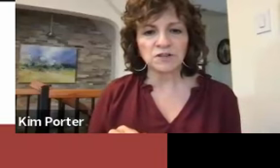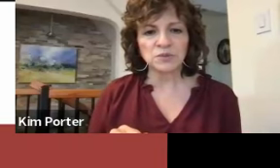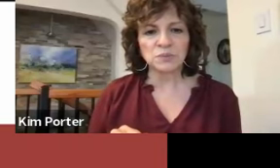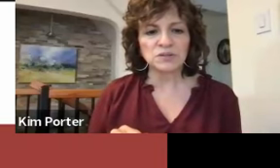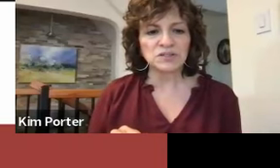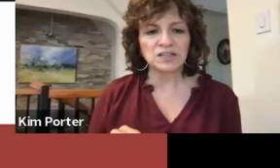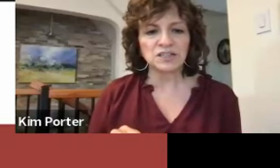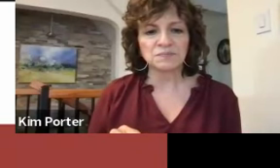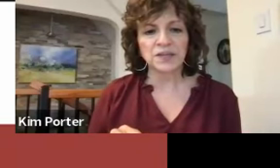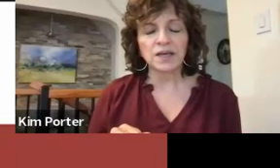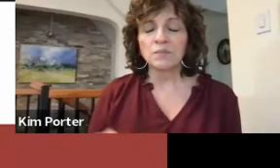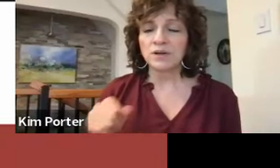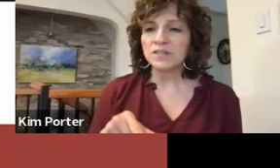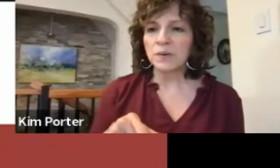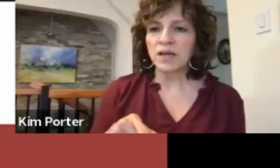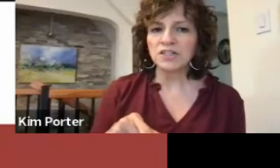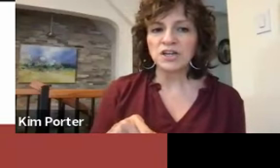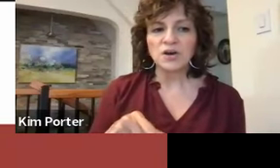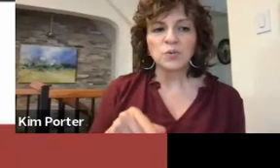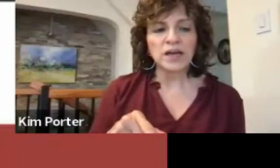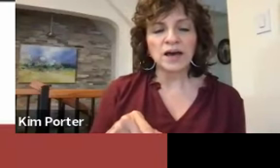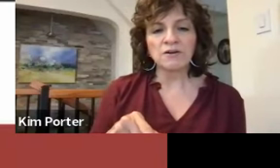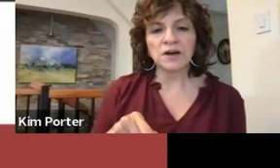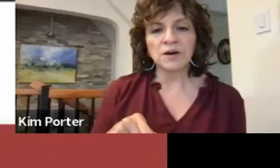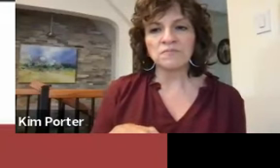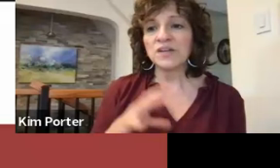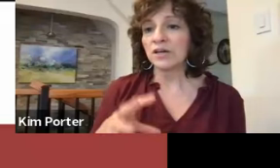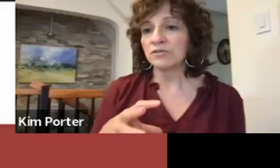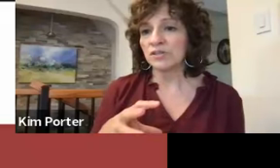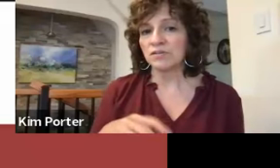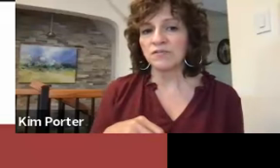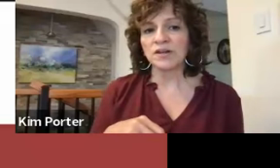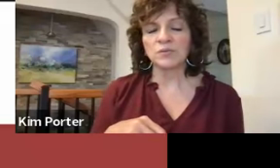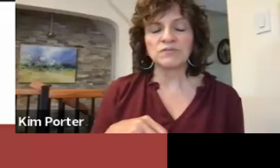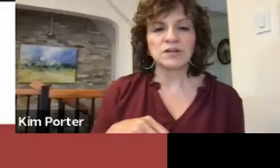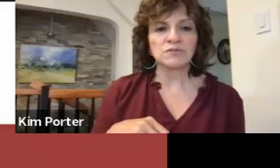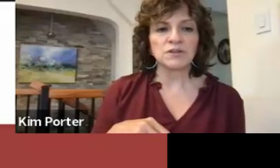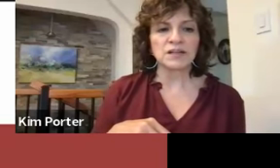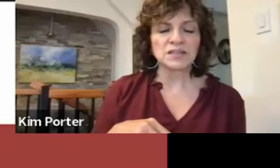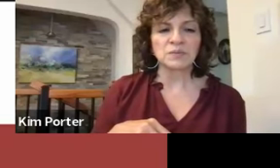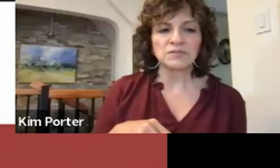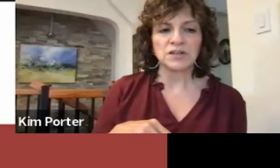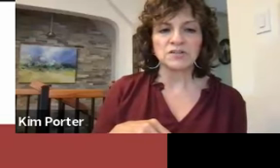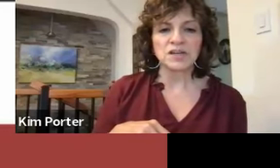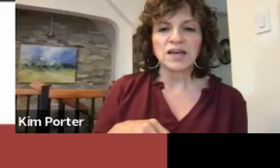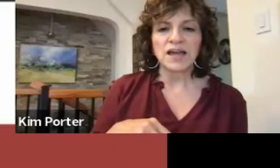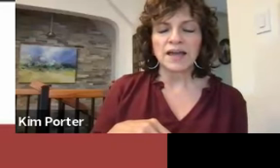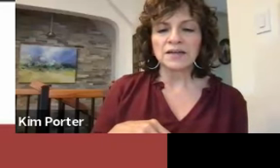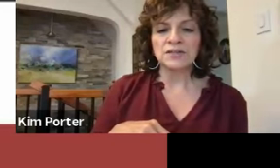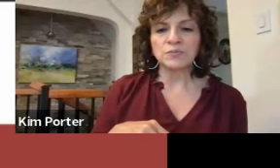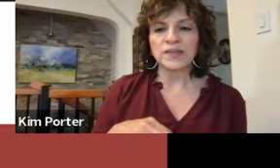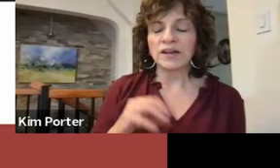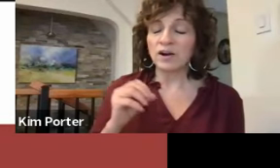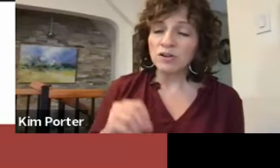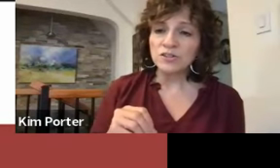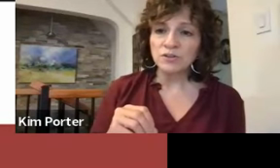soon as I finish my presentation. But on this page, we have videos that you can find that we've done over the last couple of years.